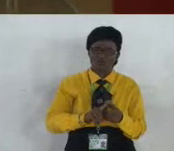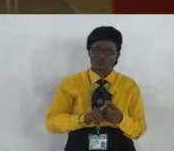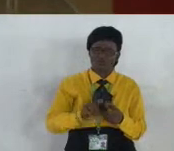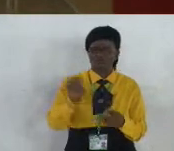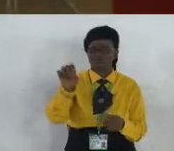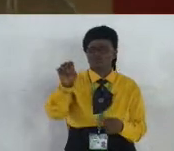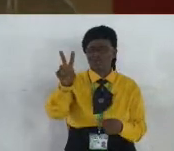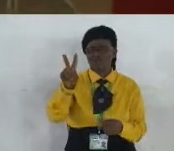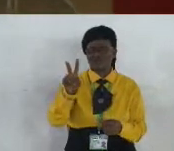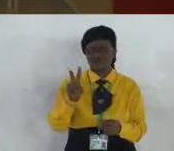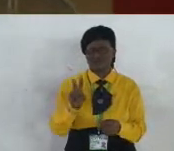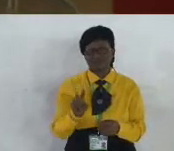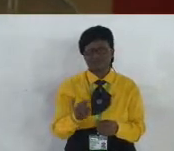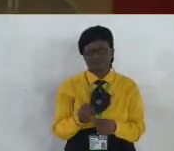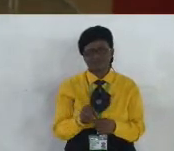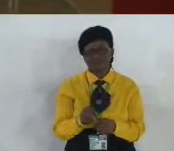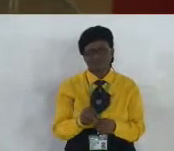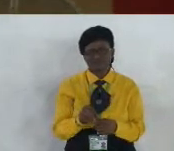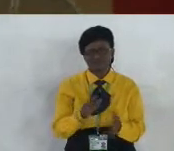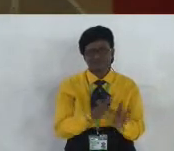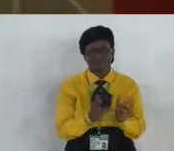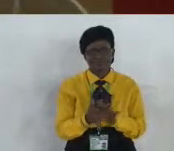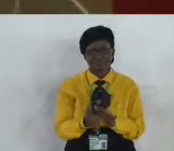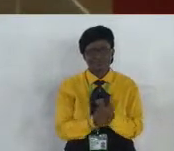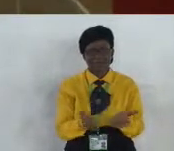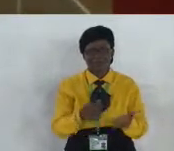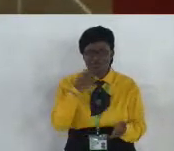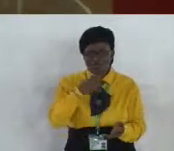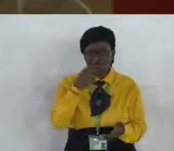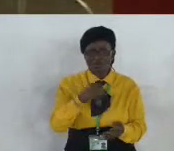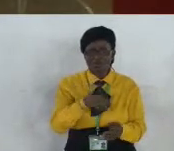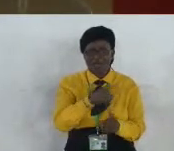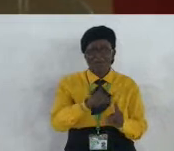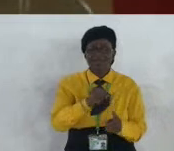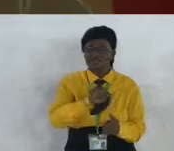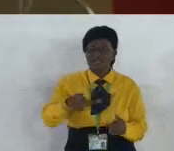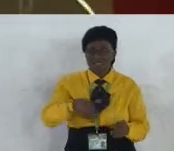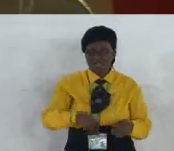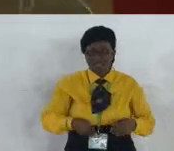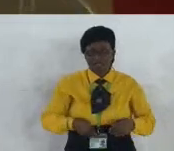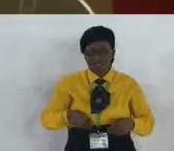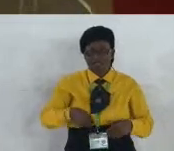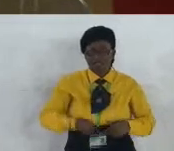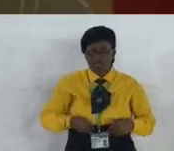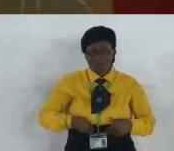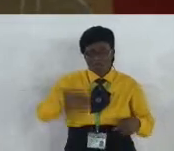to 12. The Bible spoke about a boy, a young man,